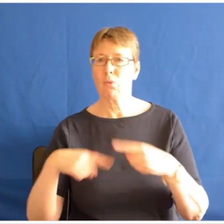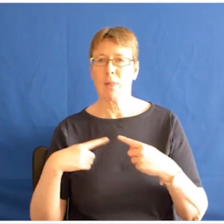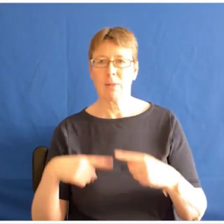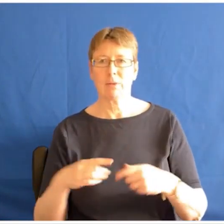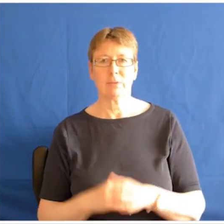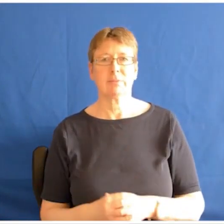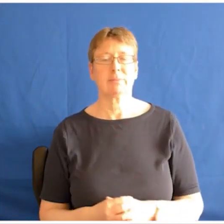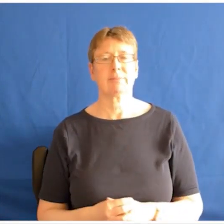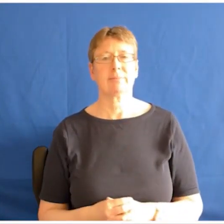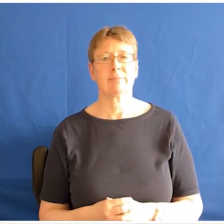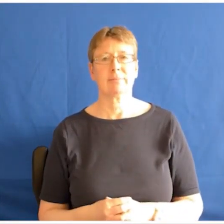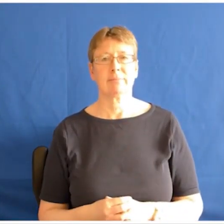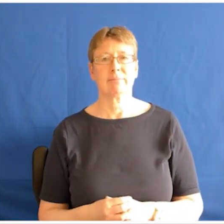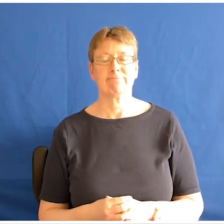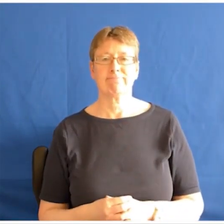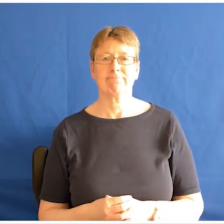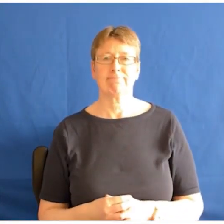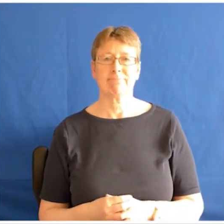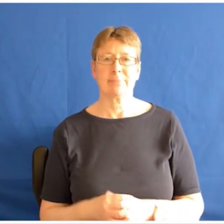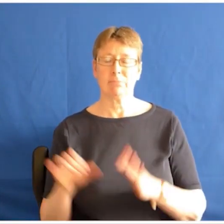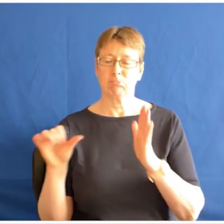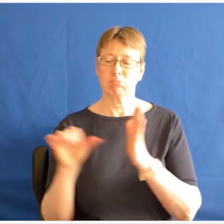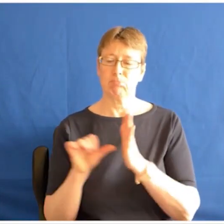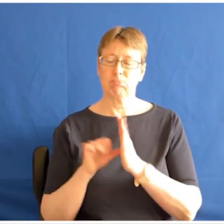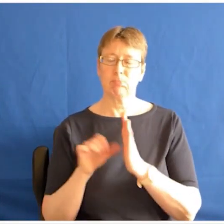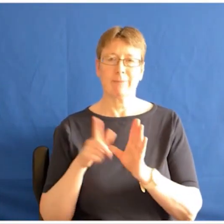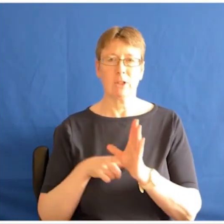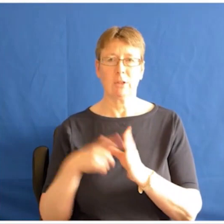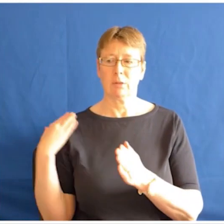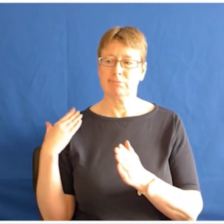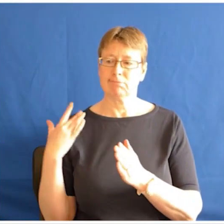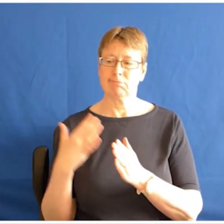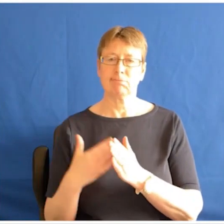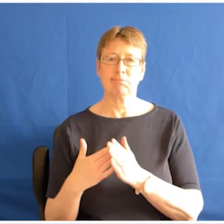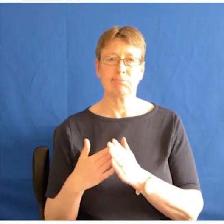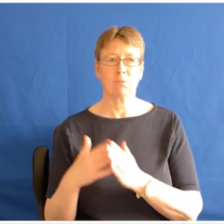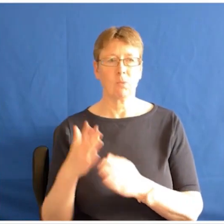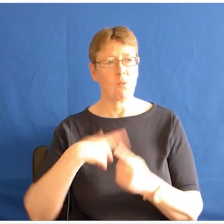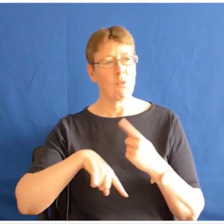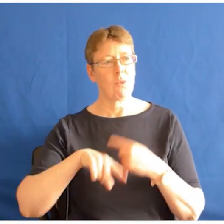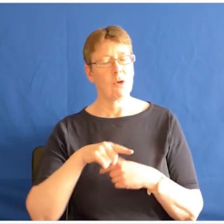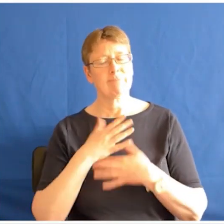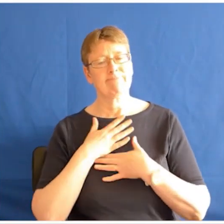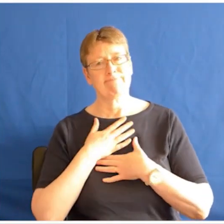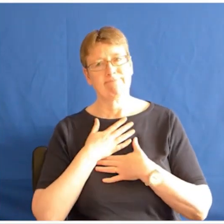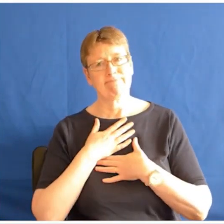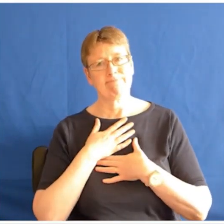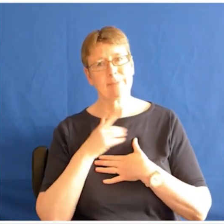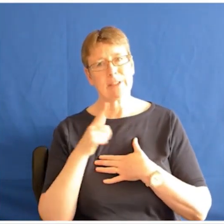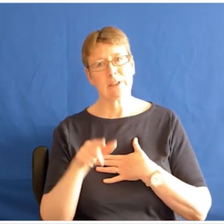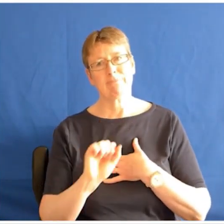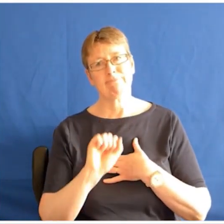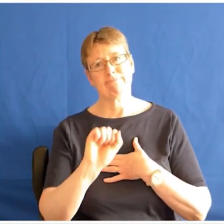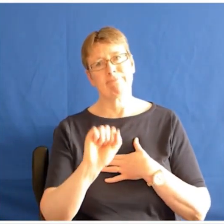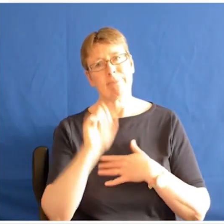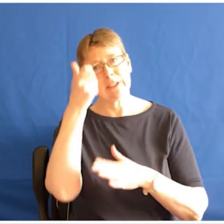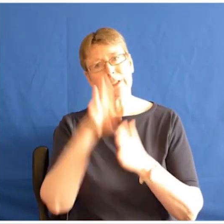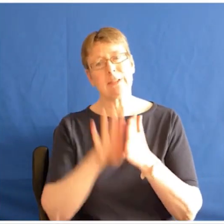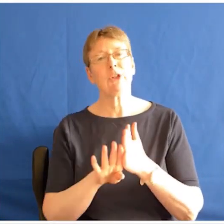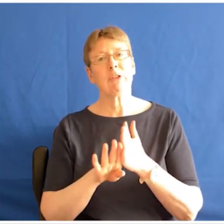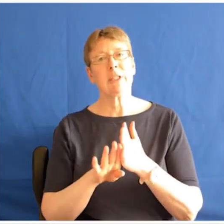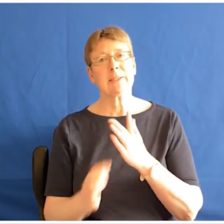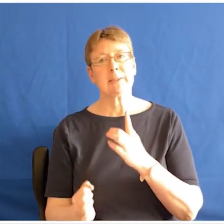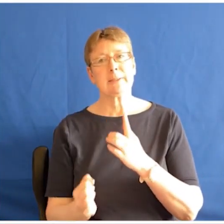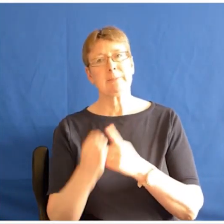current circumstances. This has been an incredibly difficult year for you all, and we're all very sorry that our students' experience has been so